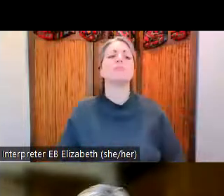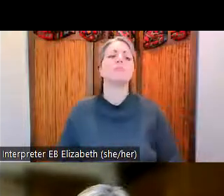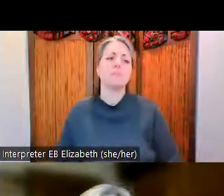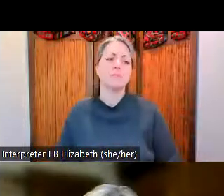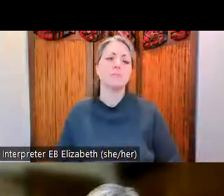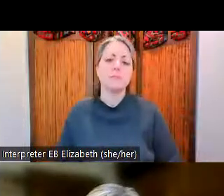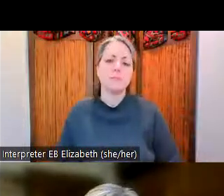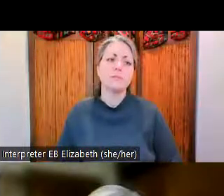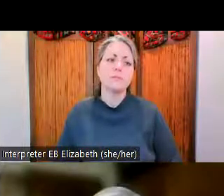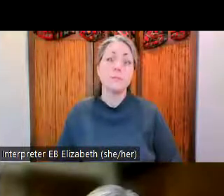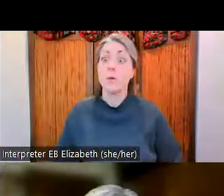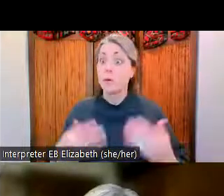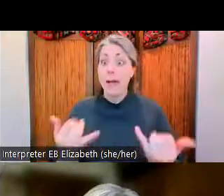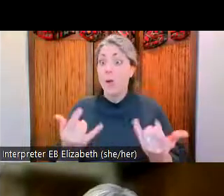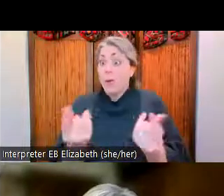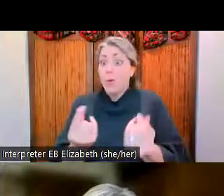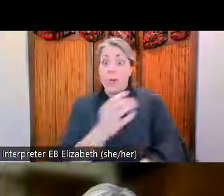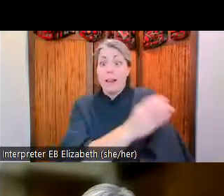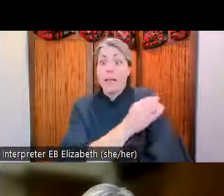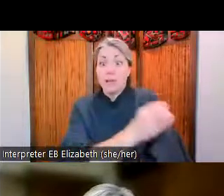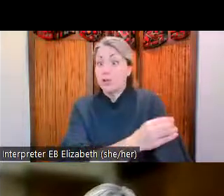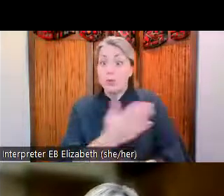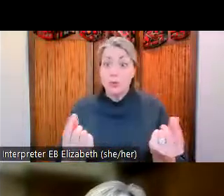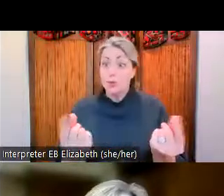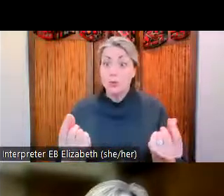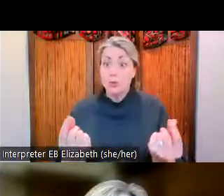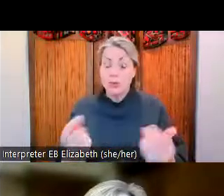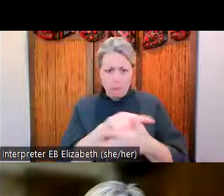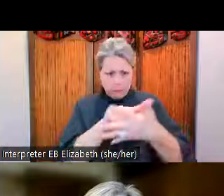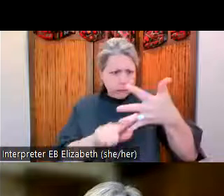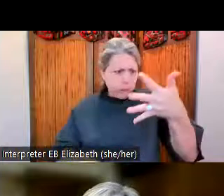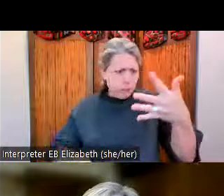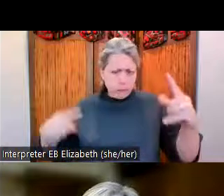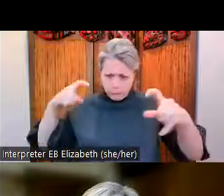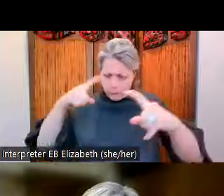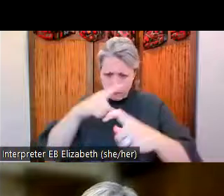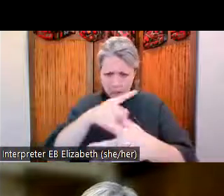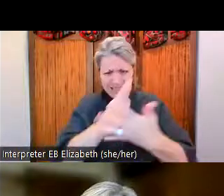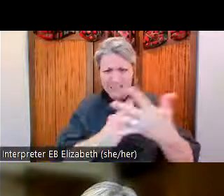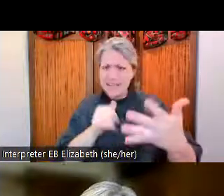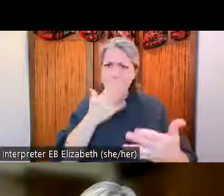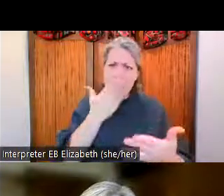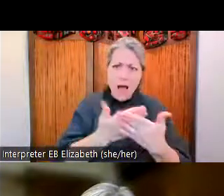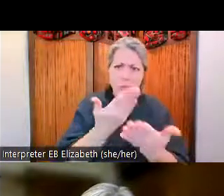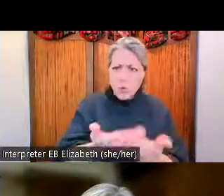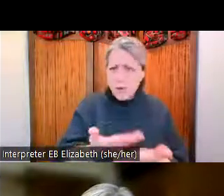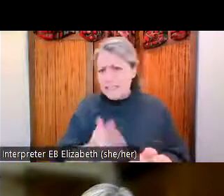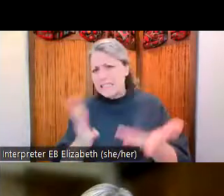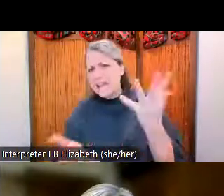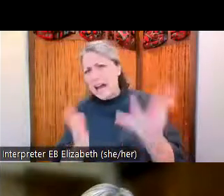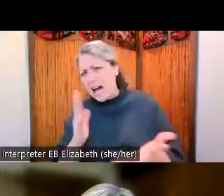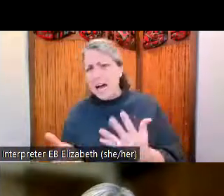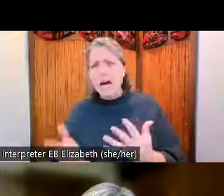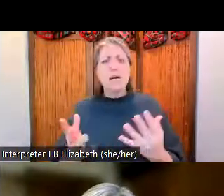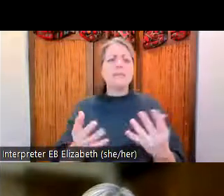So what's a clinician to do? Like, we talk about this all the time in our clinic,